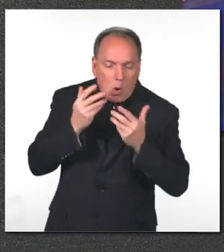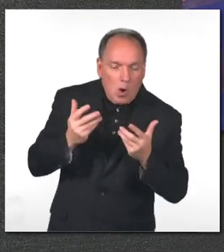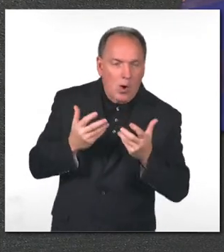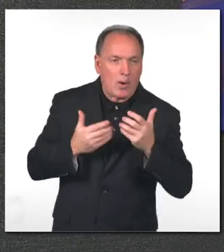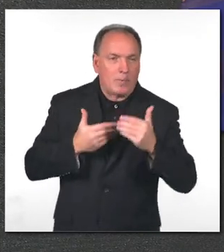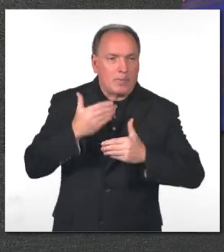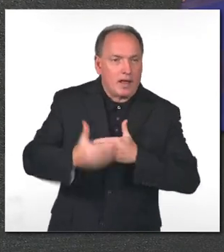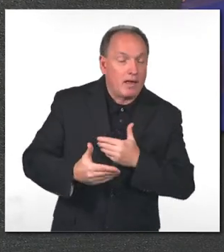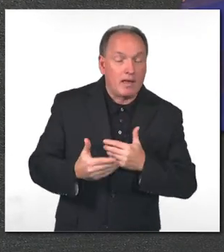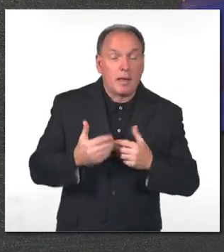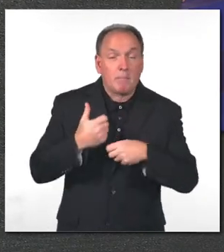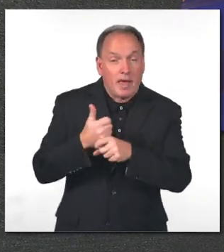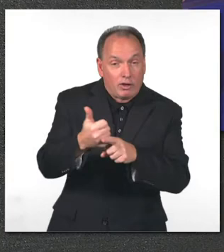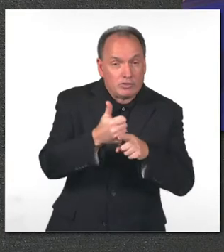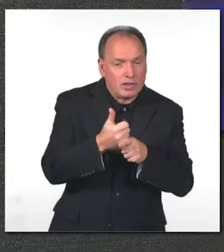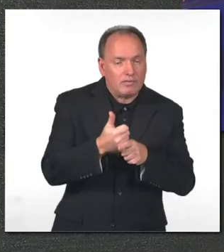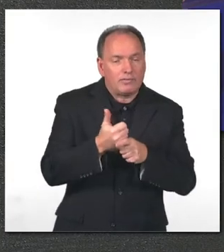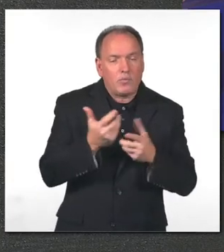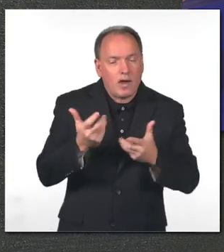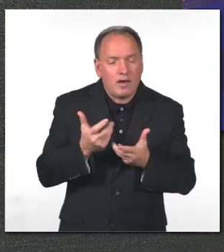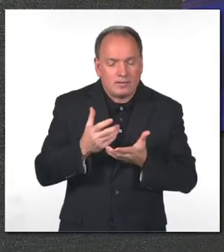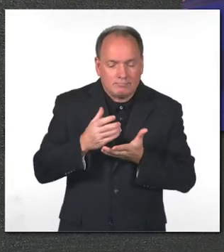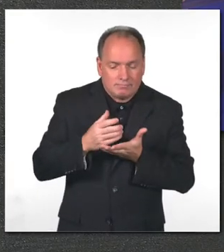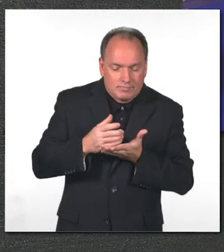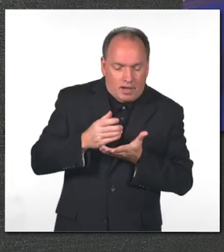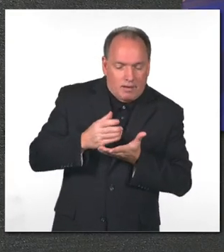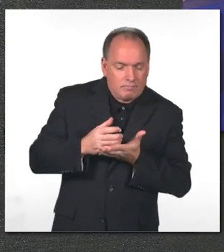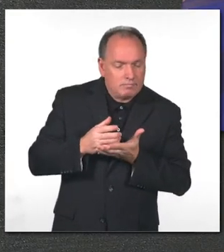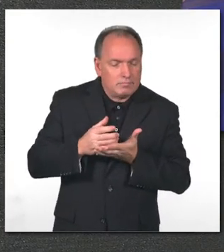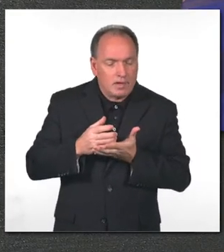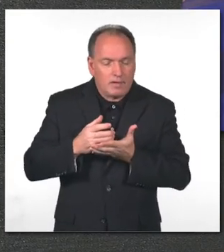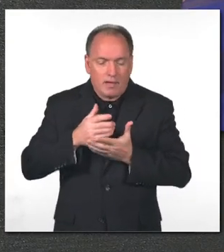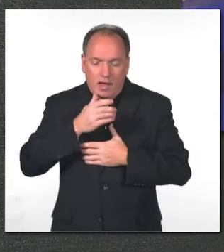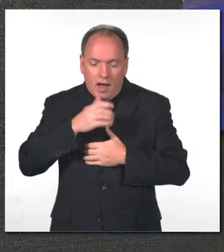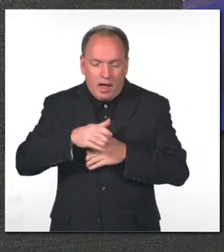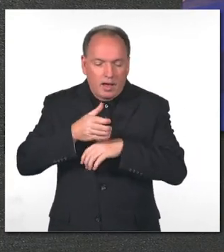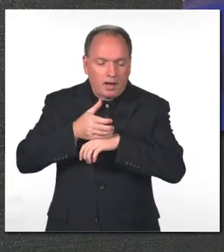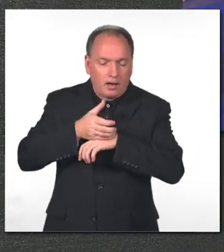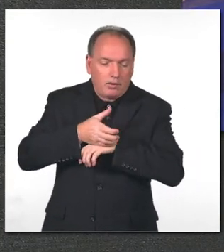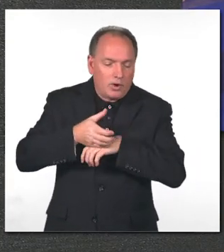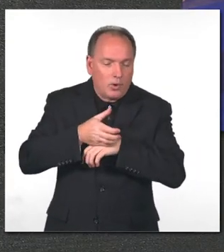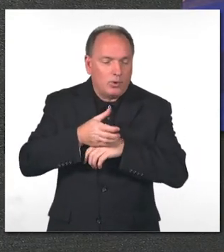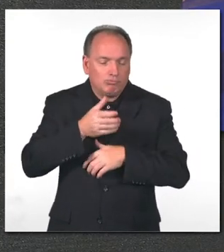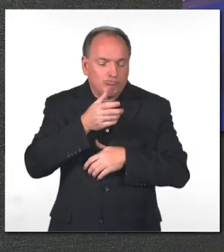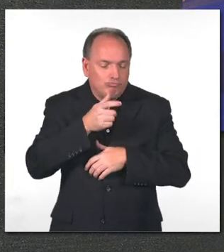and make yourself a nice cup of cocoa.